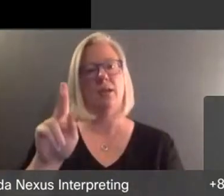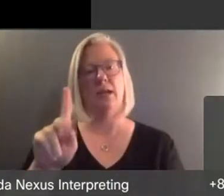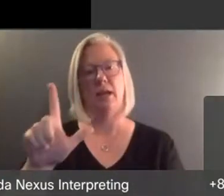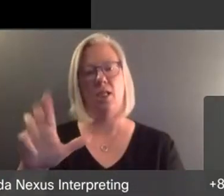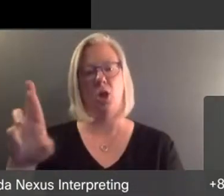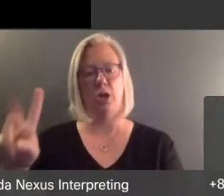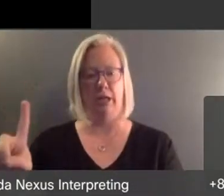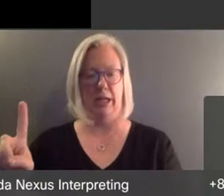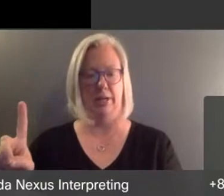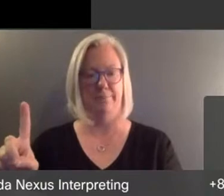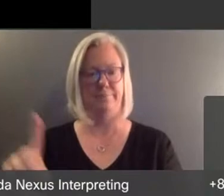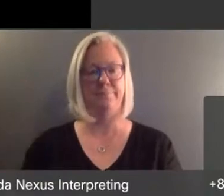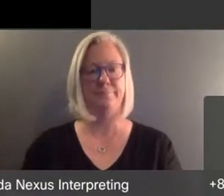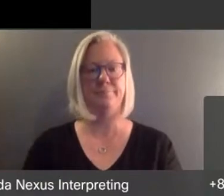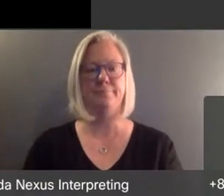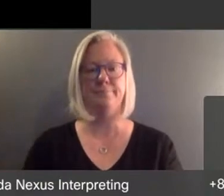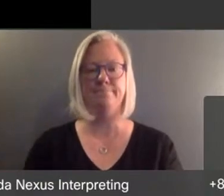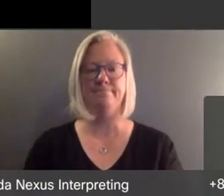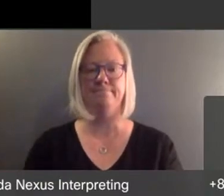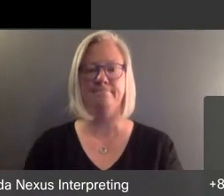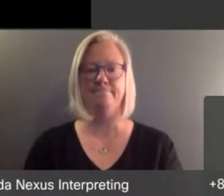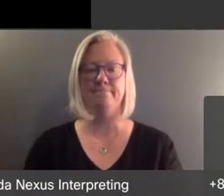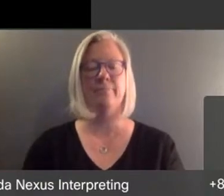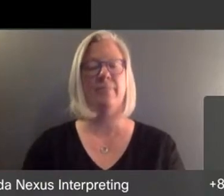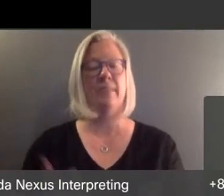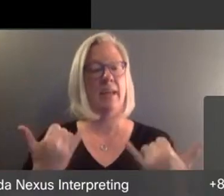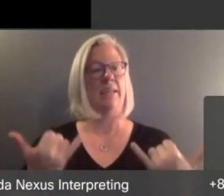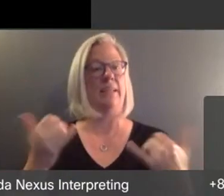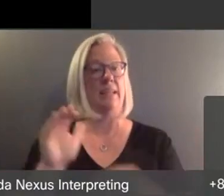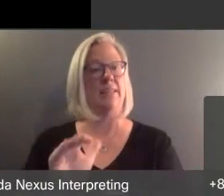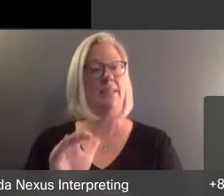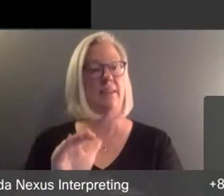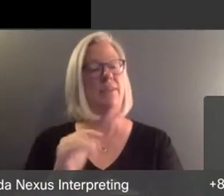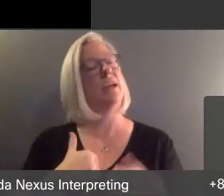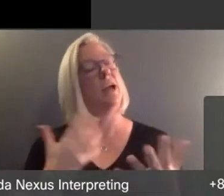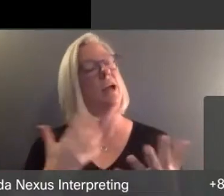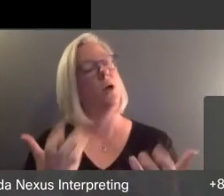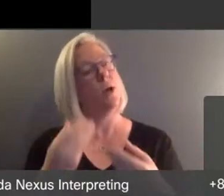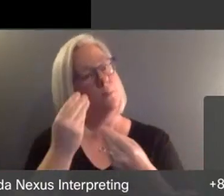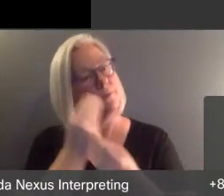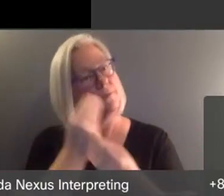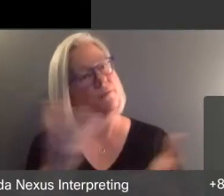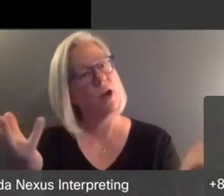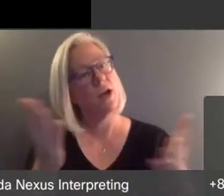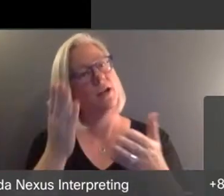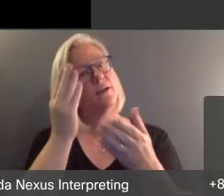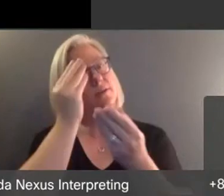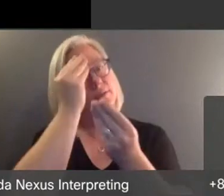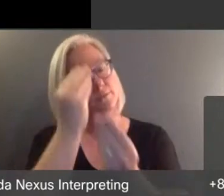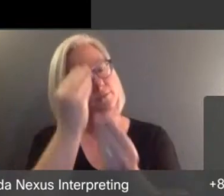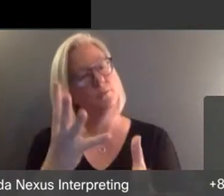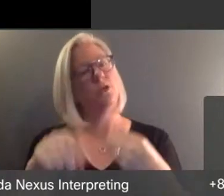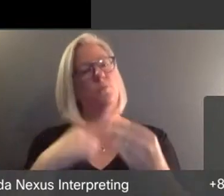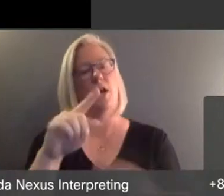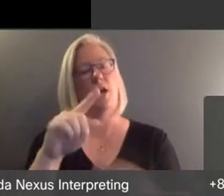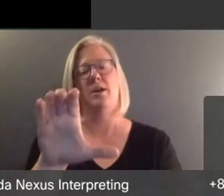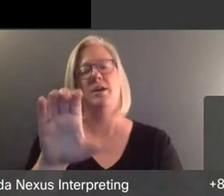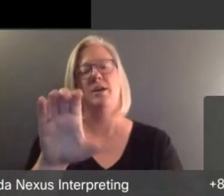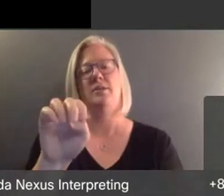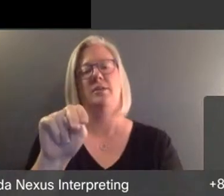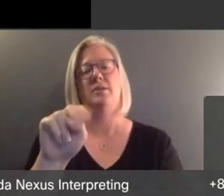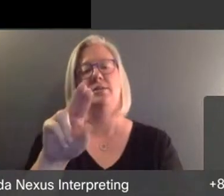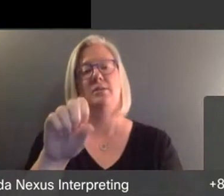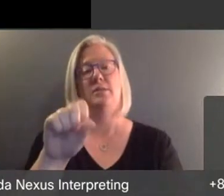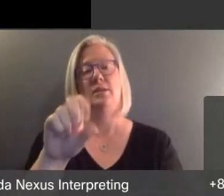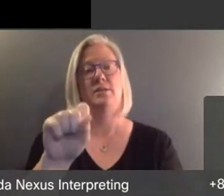redistricting analyst. This evening, I'd like to provide some information on the census and the redistricting process. I wanted to start